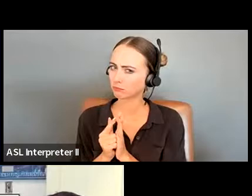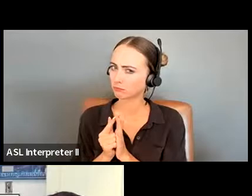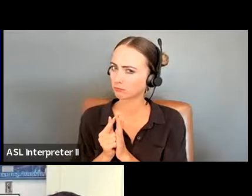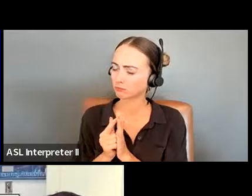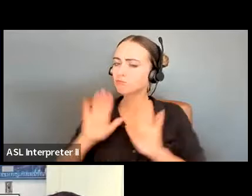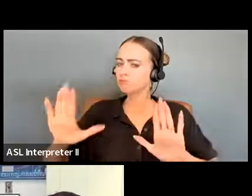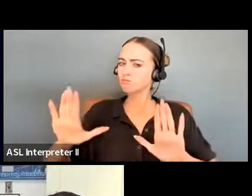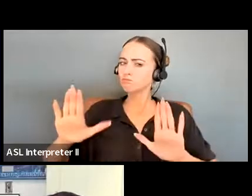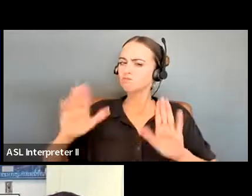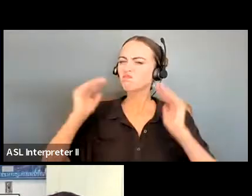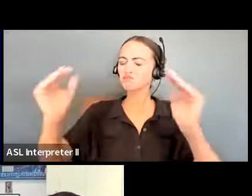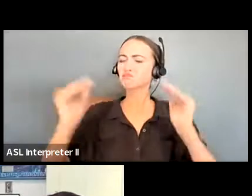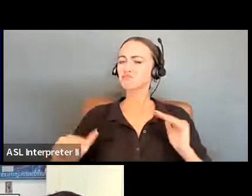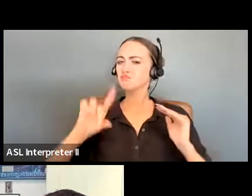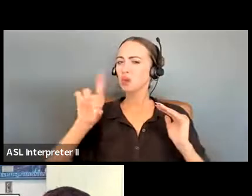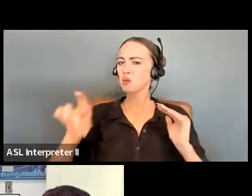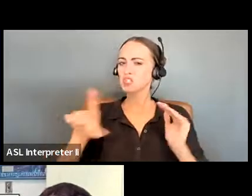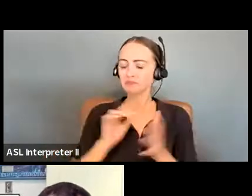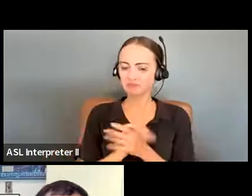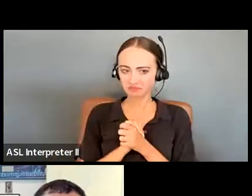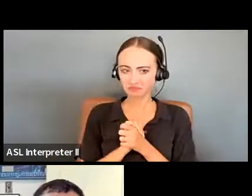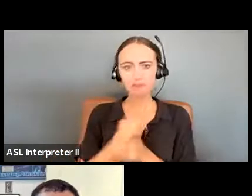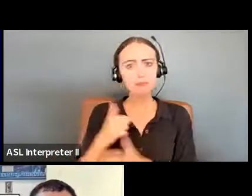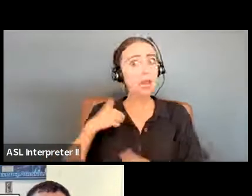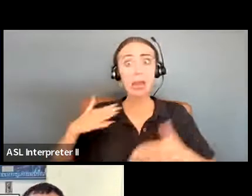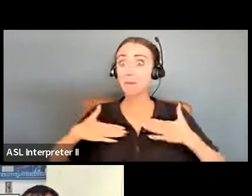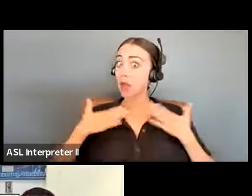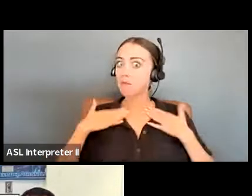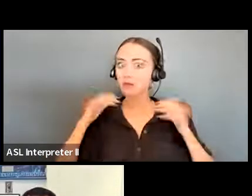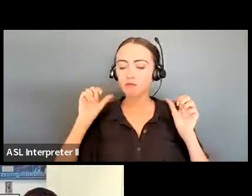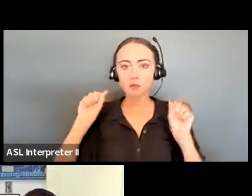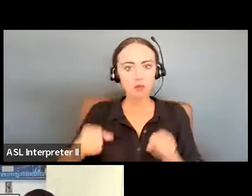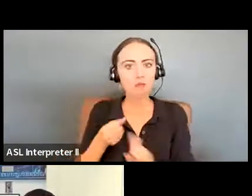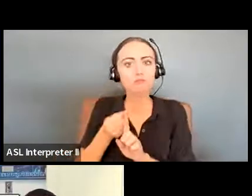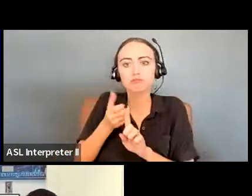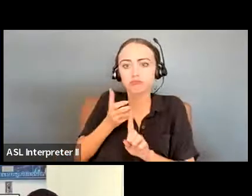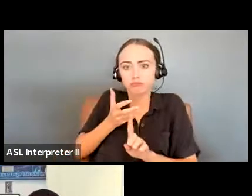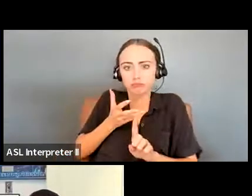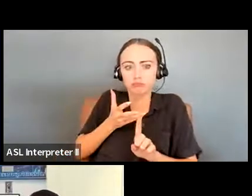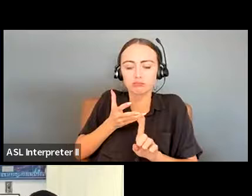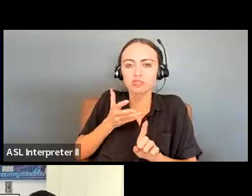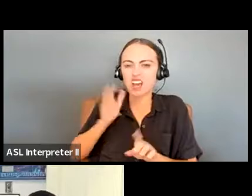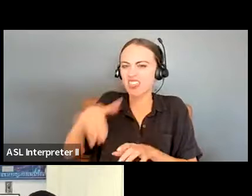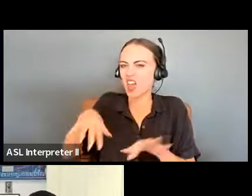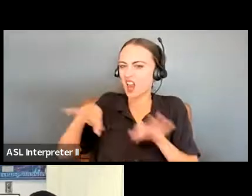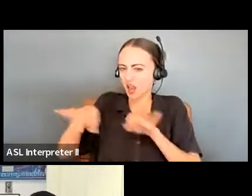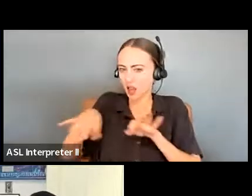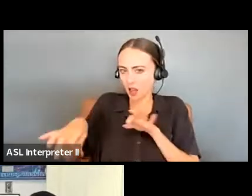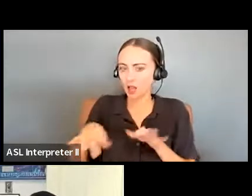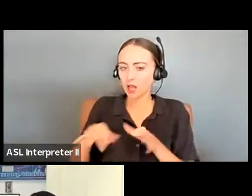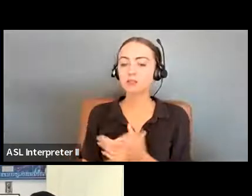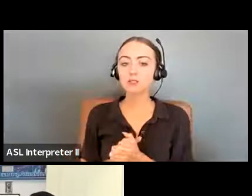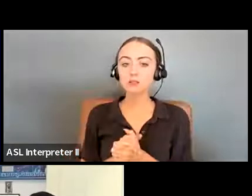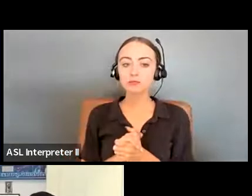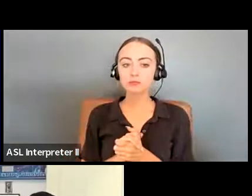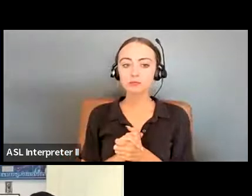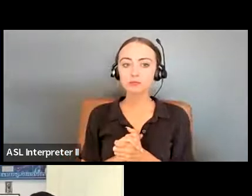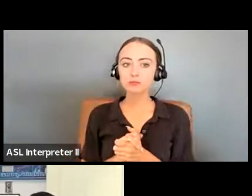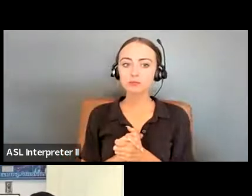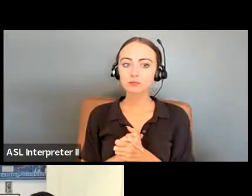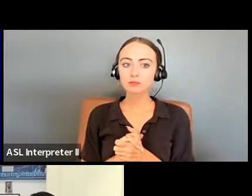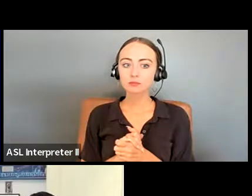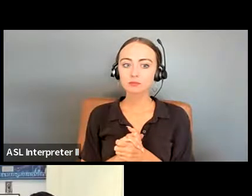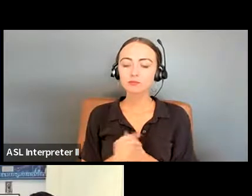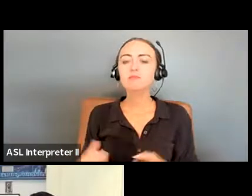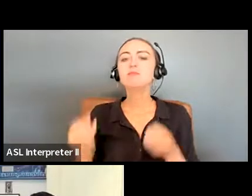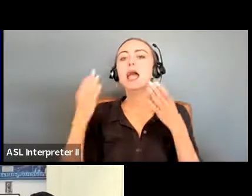Let me go to my next question, because I'm happy if you could provide that explanation. How